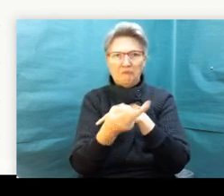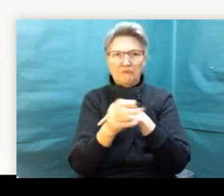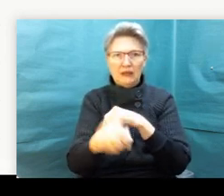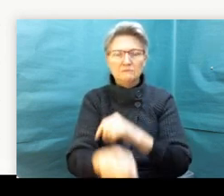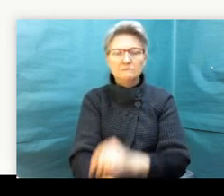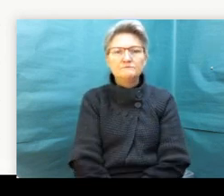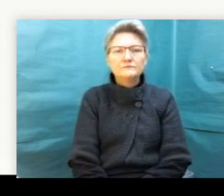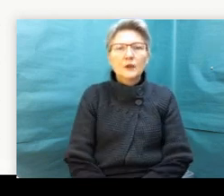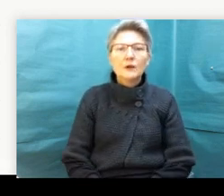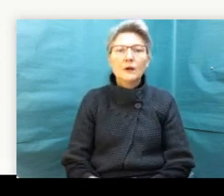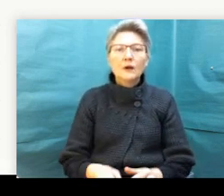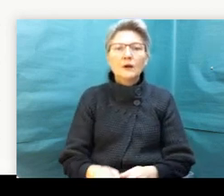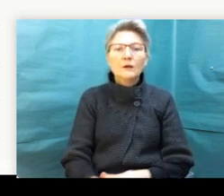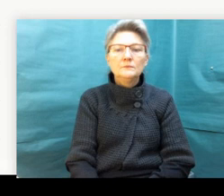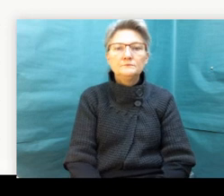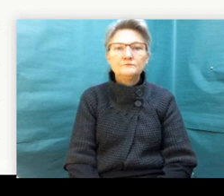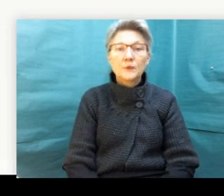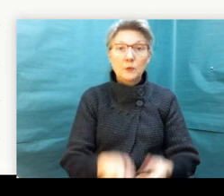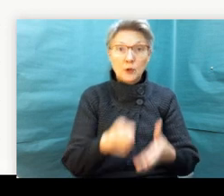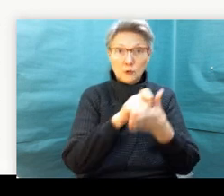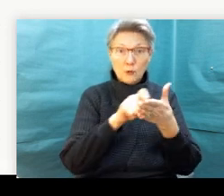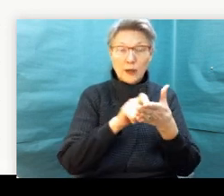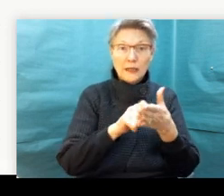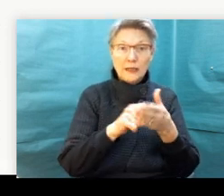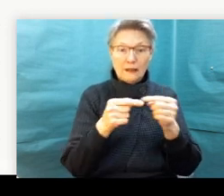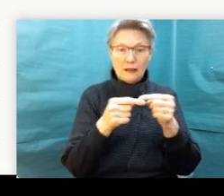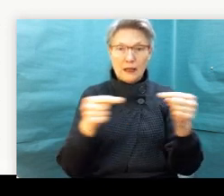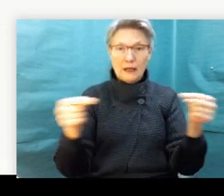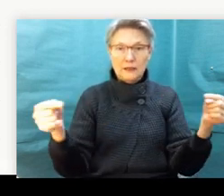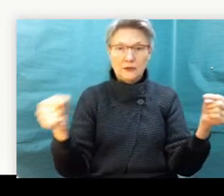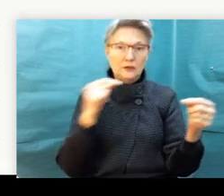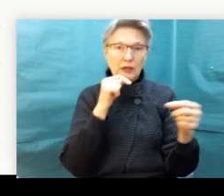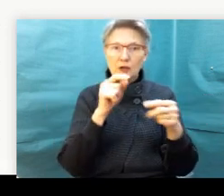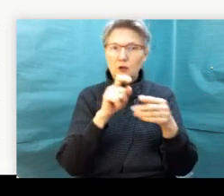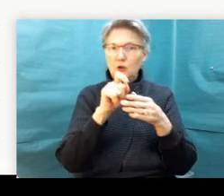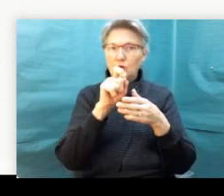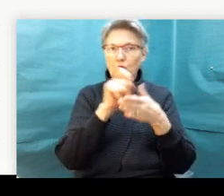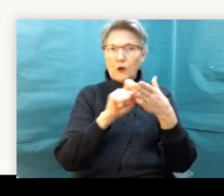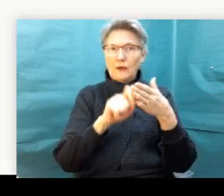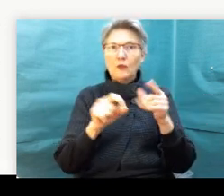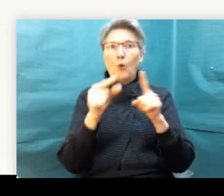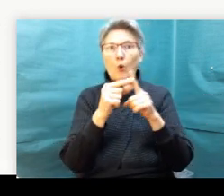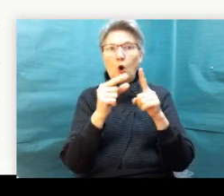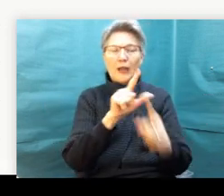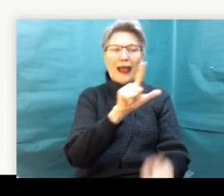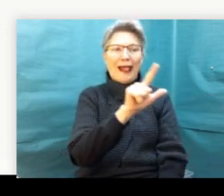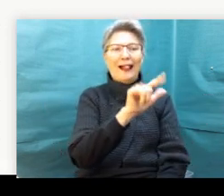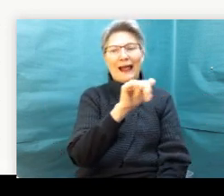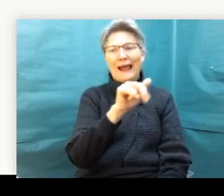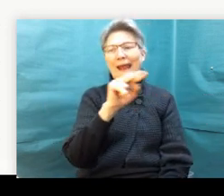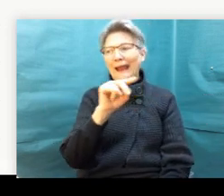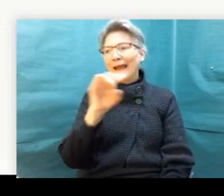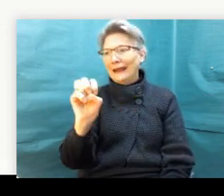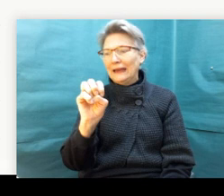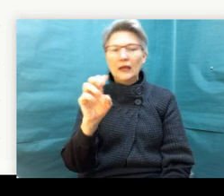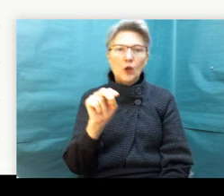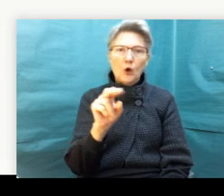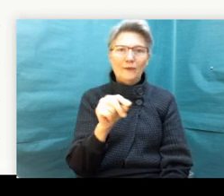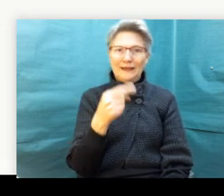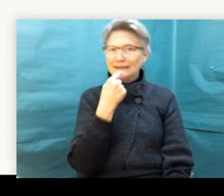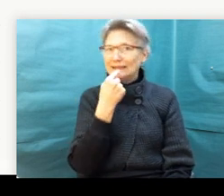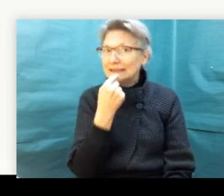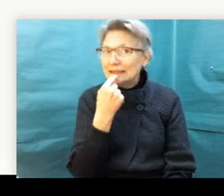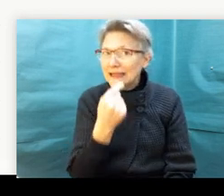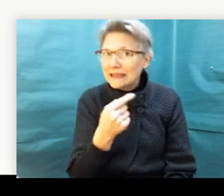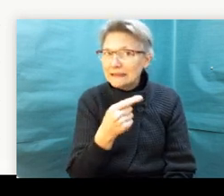out line BC, you don't need to actually write the word line like you do here. That's just how we read it. You would use